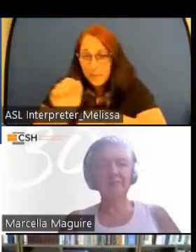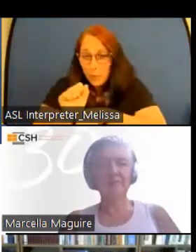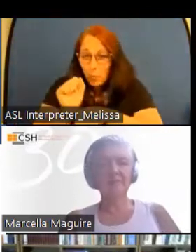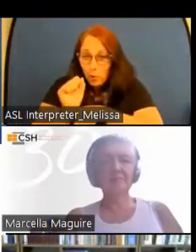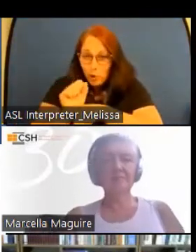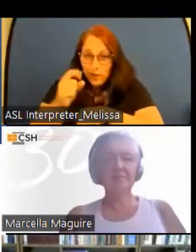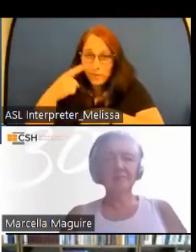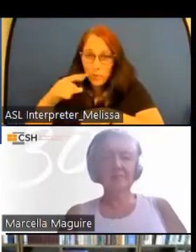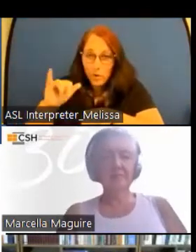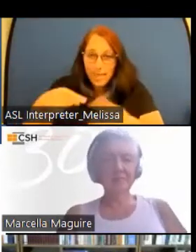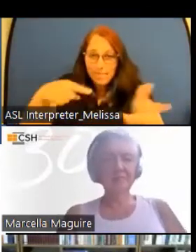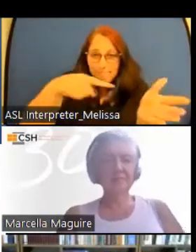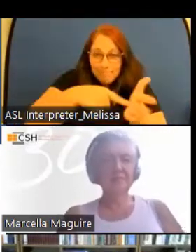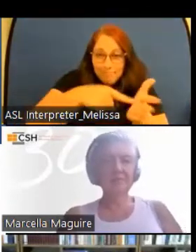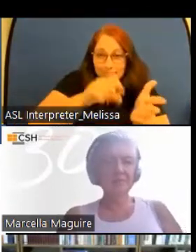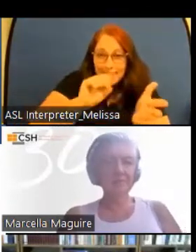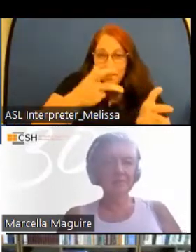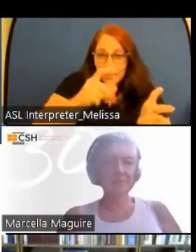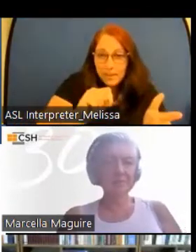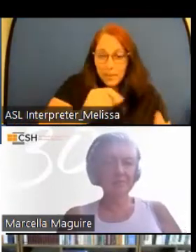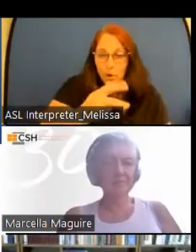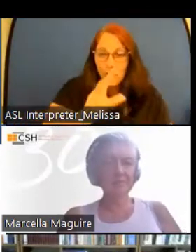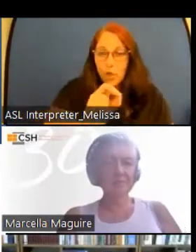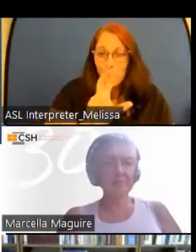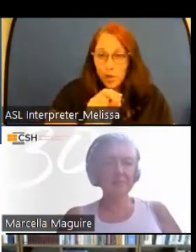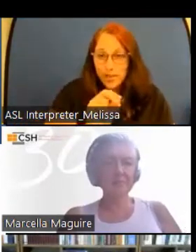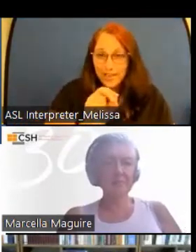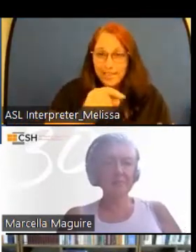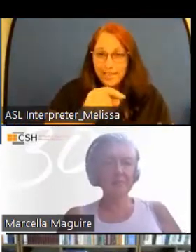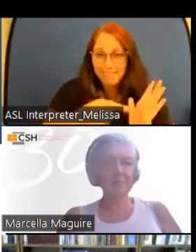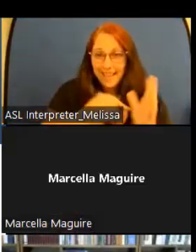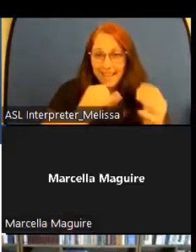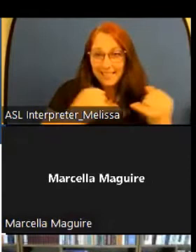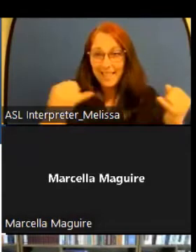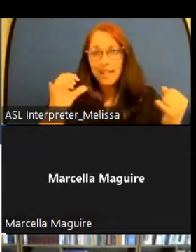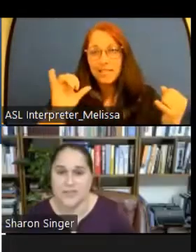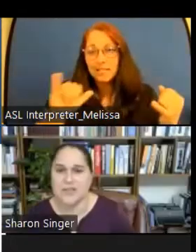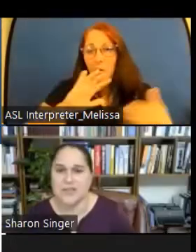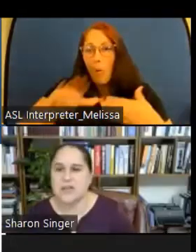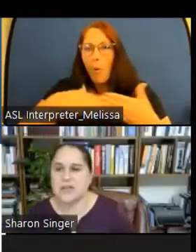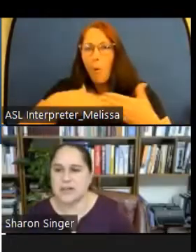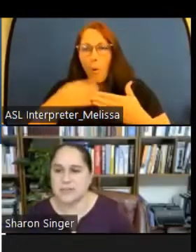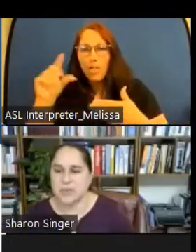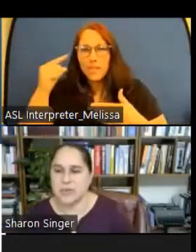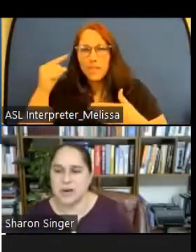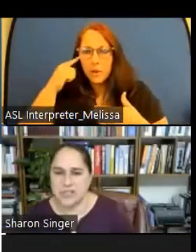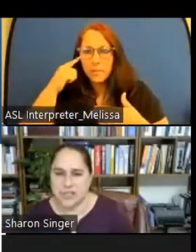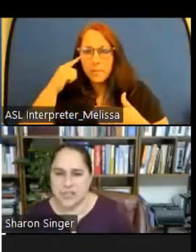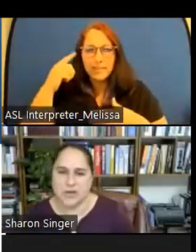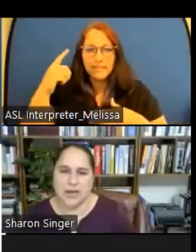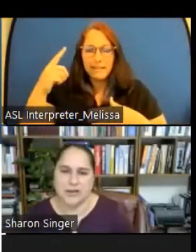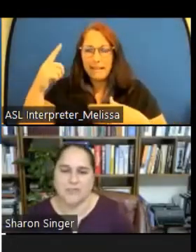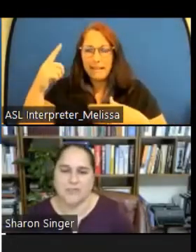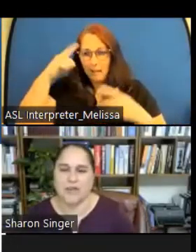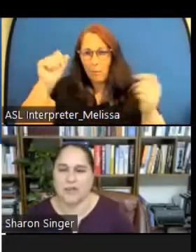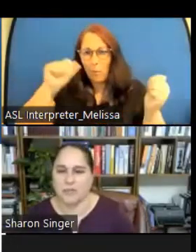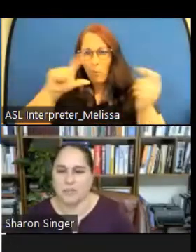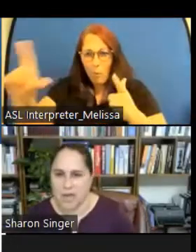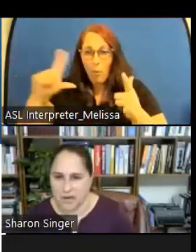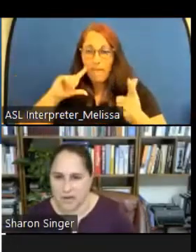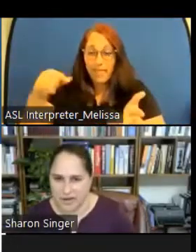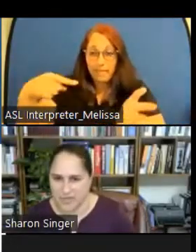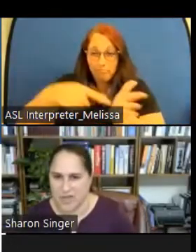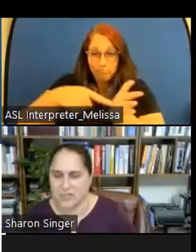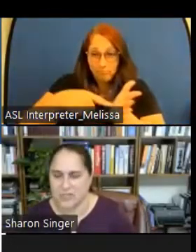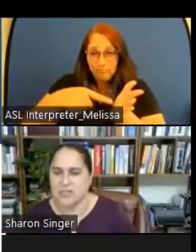$2.8 billion. It's the biggest competition in all of government that I believe. We also have